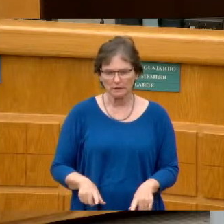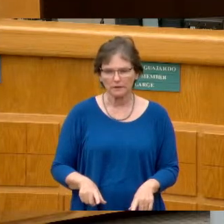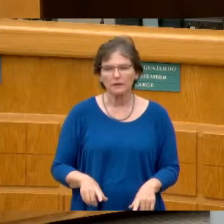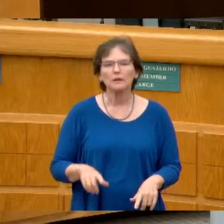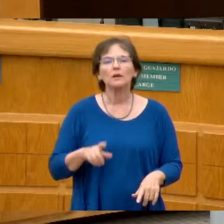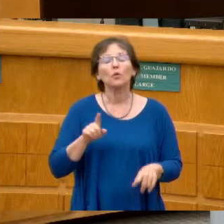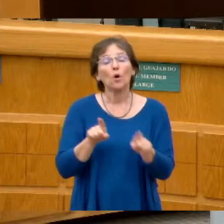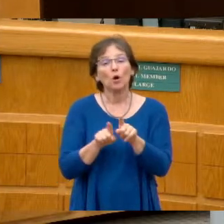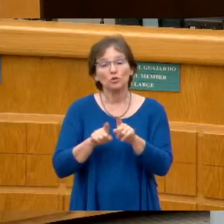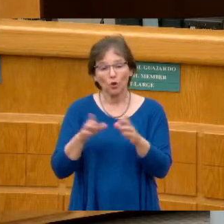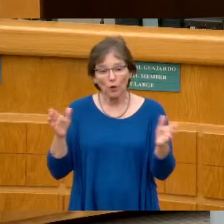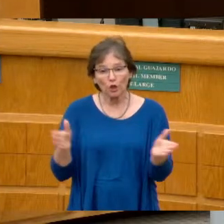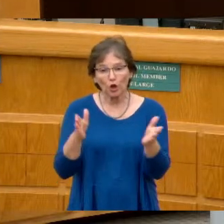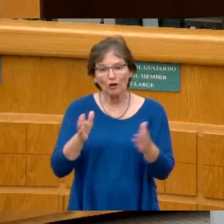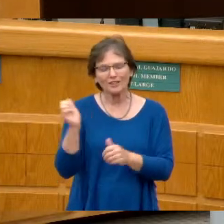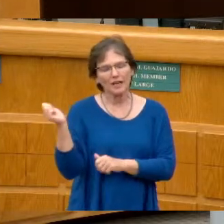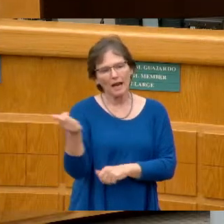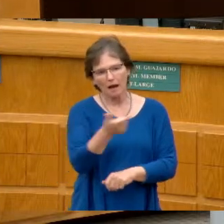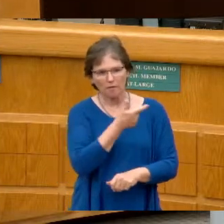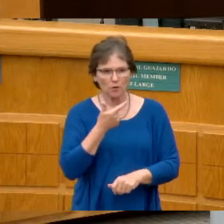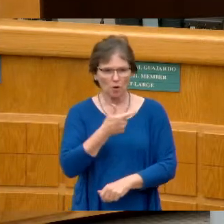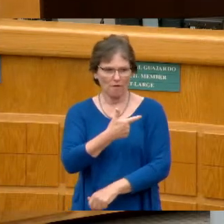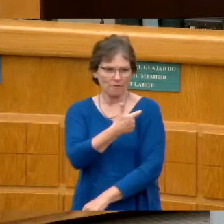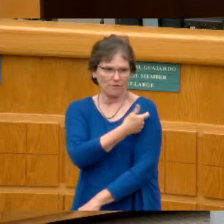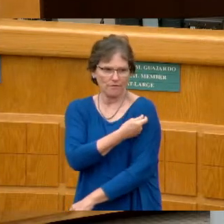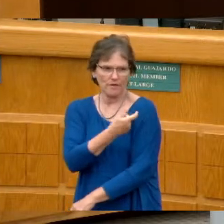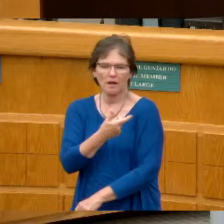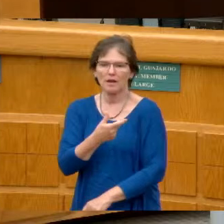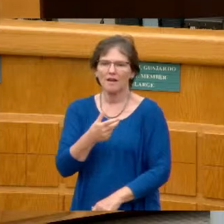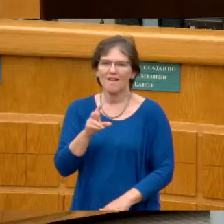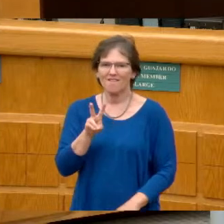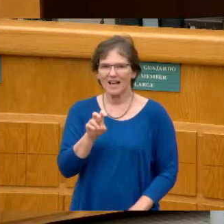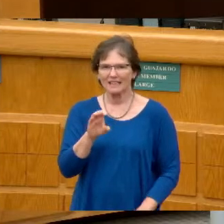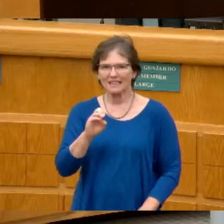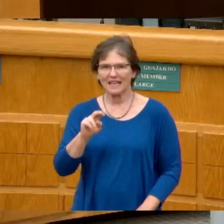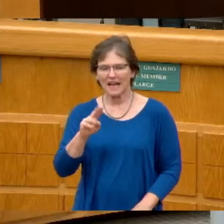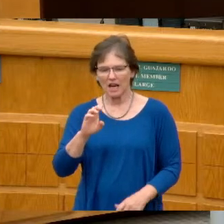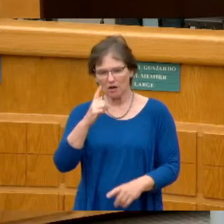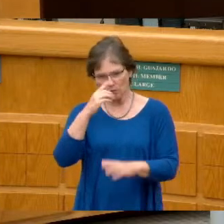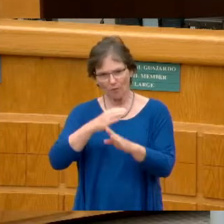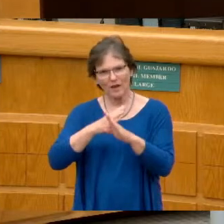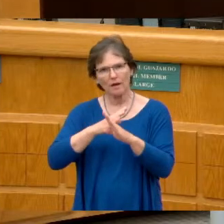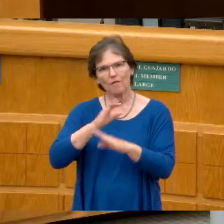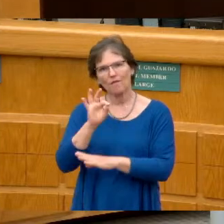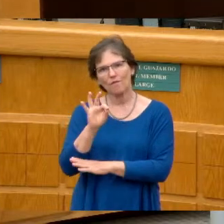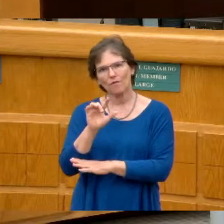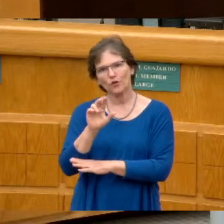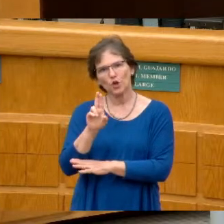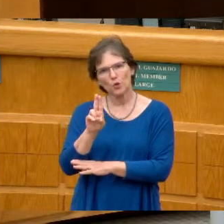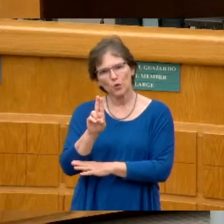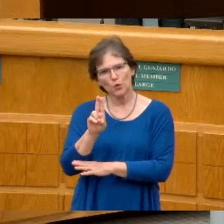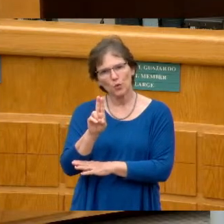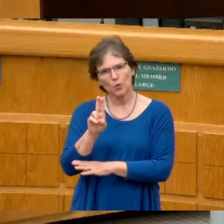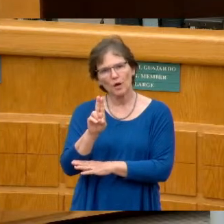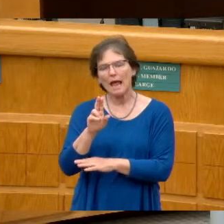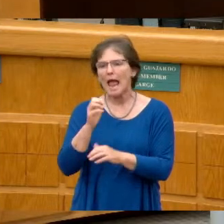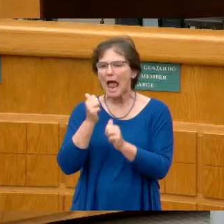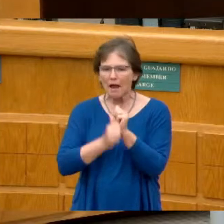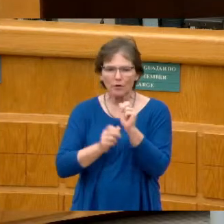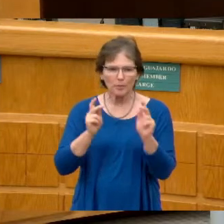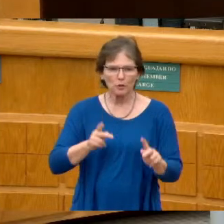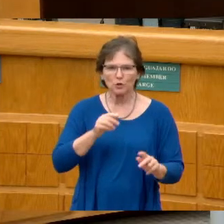www.cctexas.com/coronavirus under recent updates, and you can self-register for the drive-through. Or you can always call our staff at the Health District